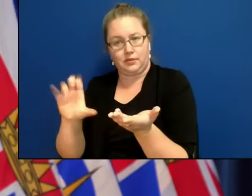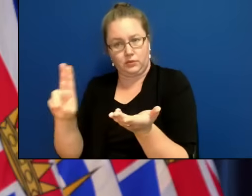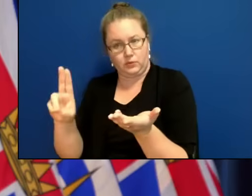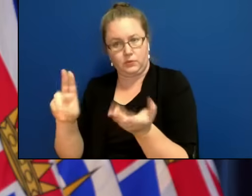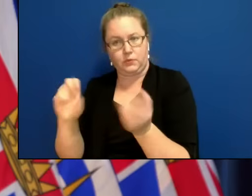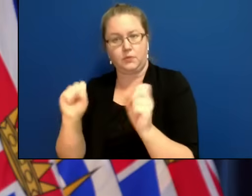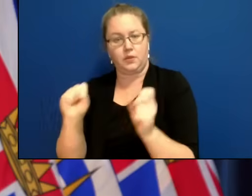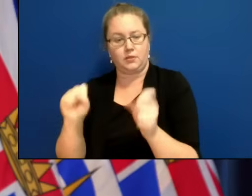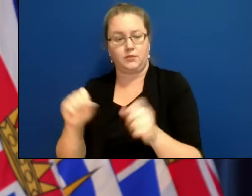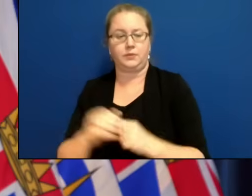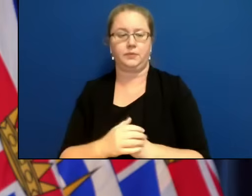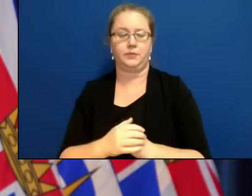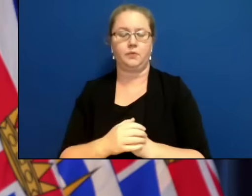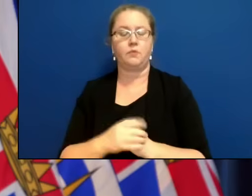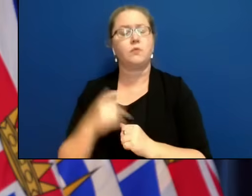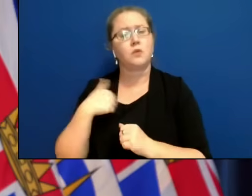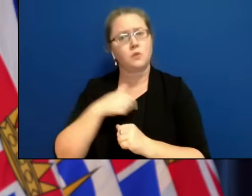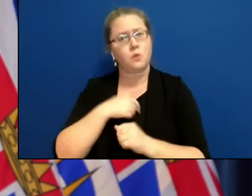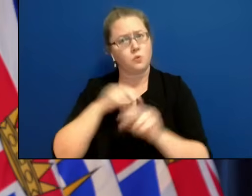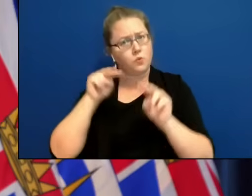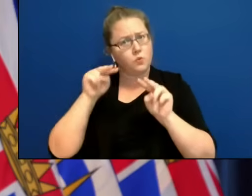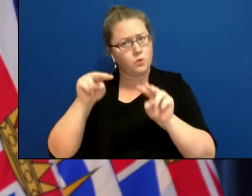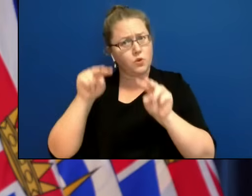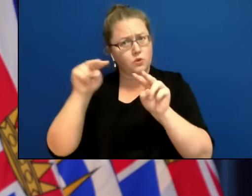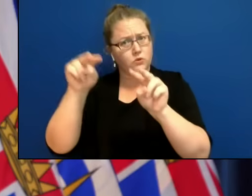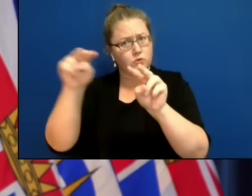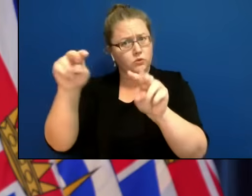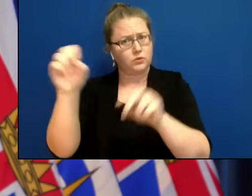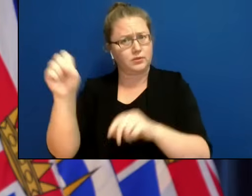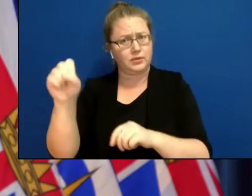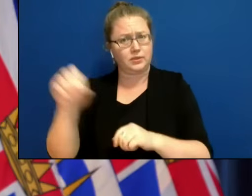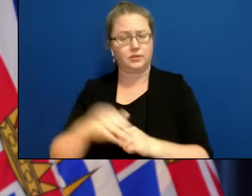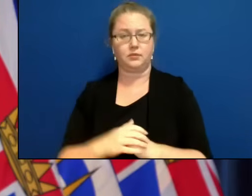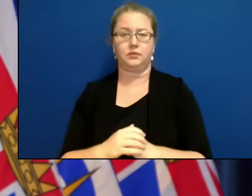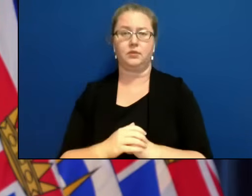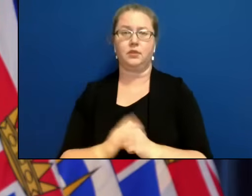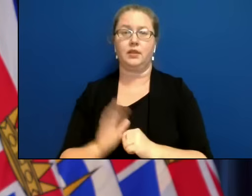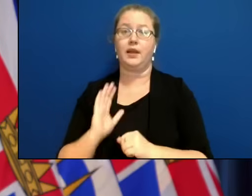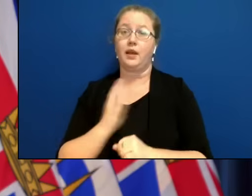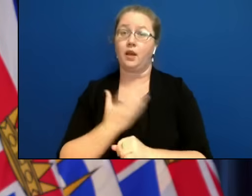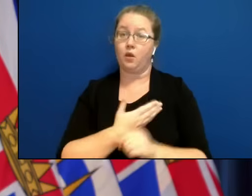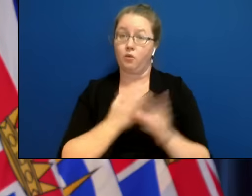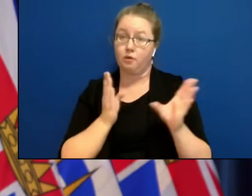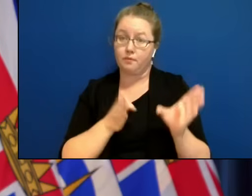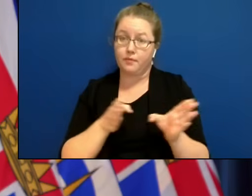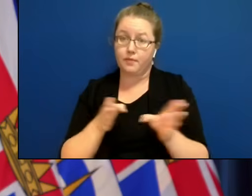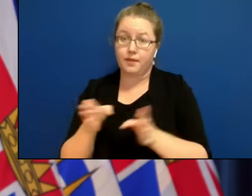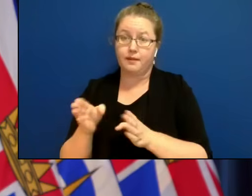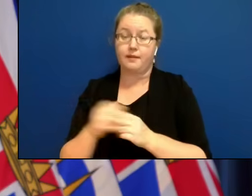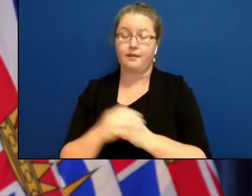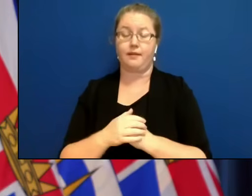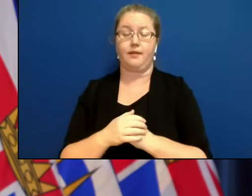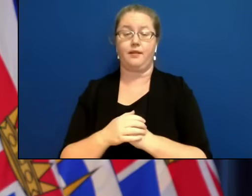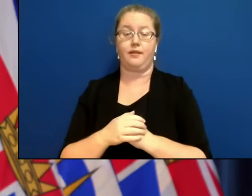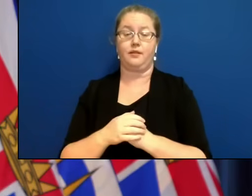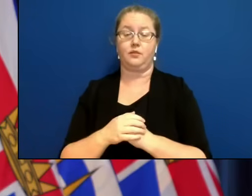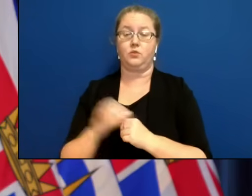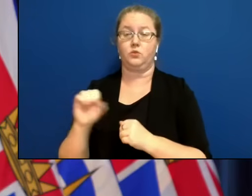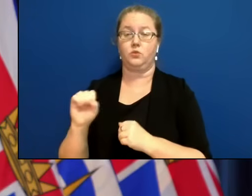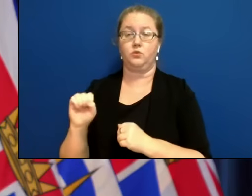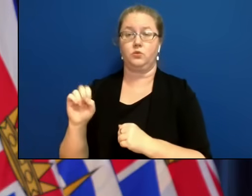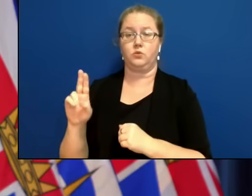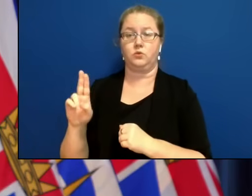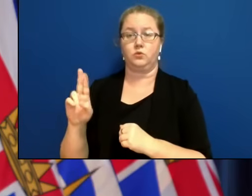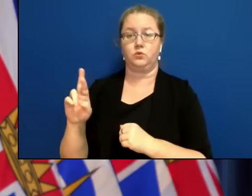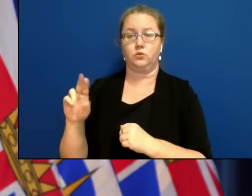we are watching that very carefully. Right now, we're, our plan, our strategy for surge and surge